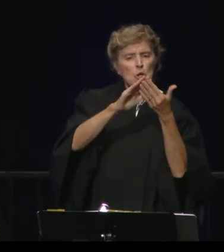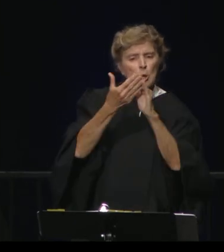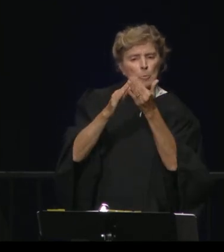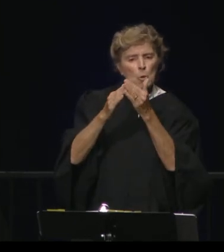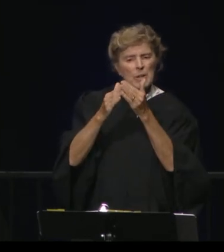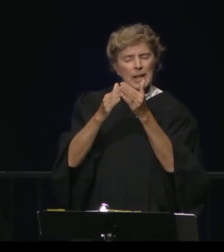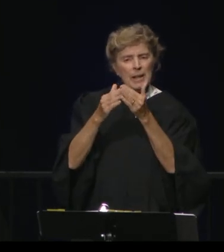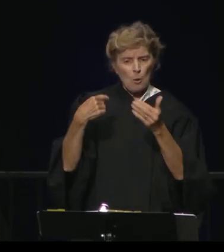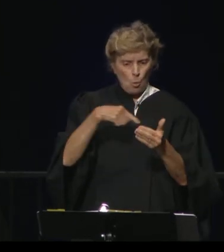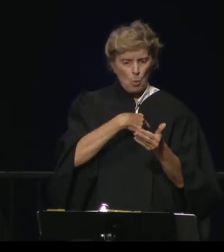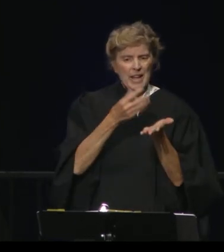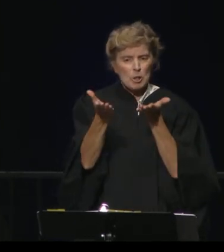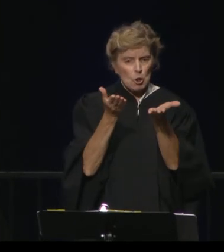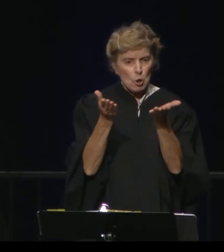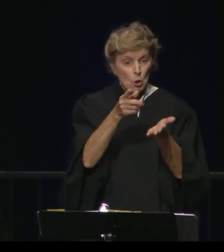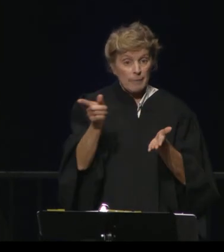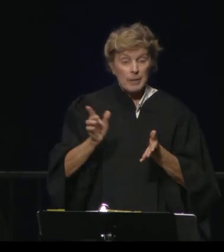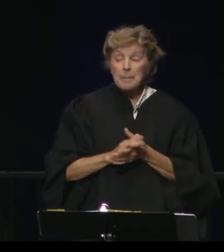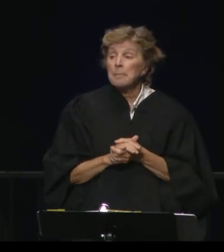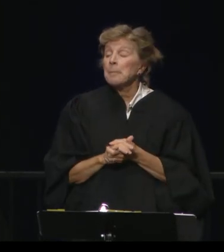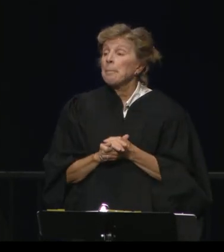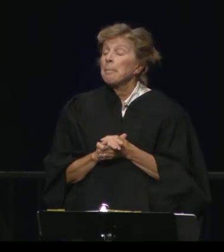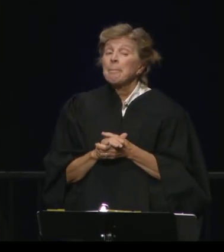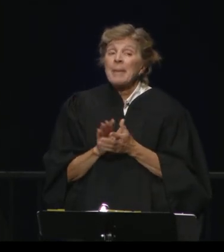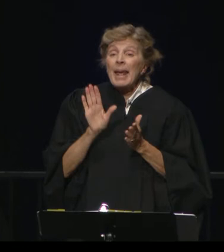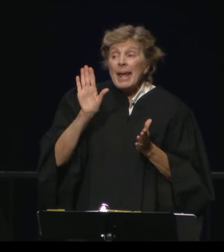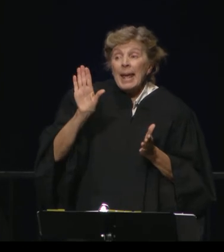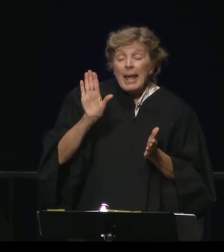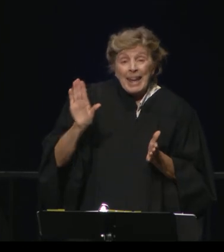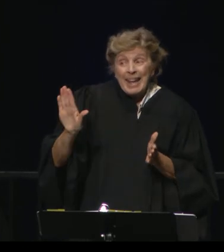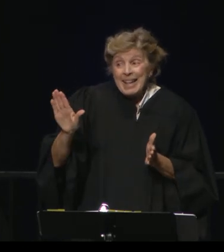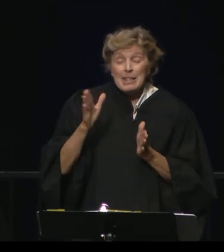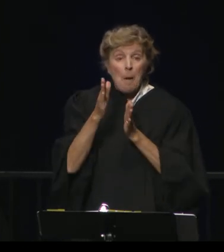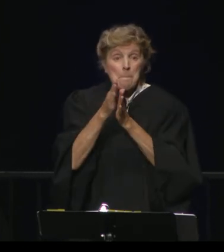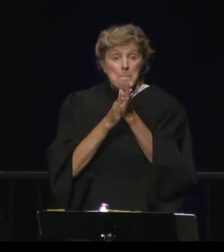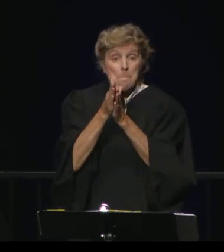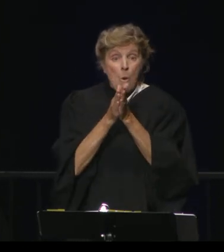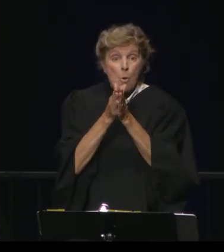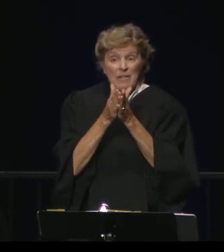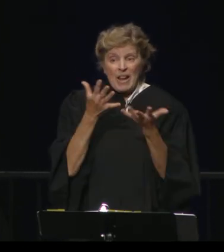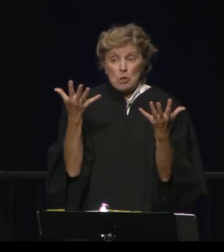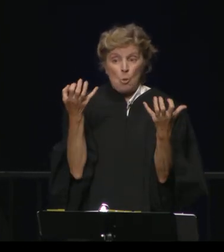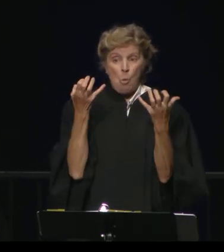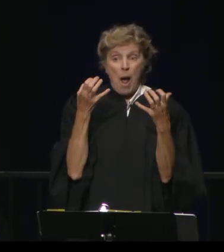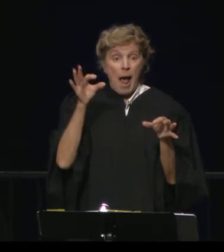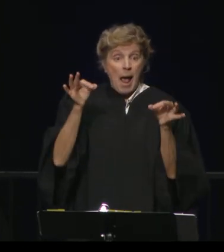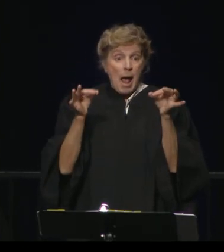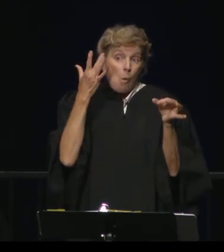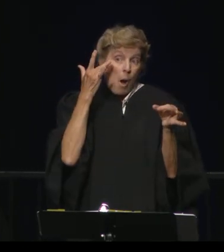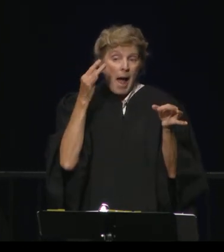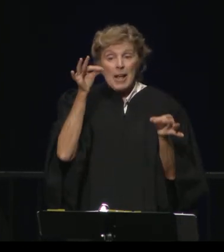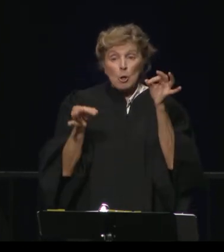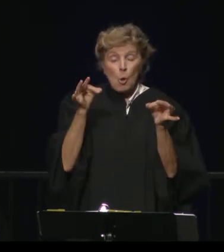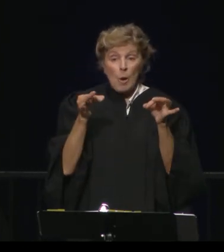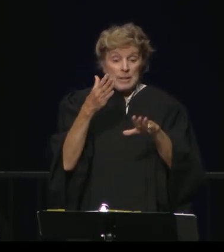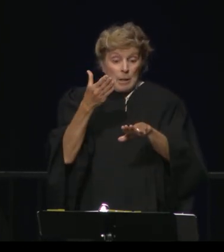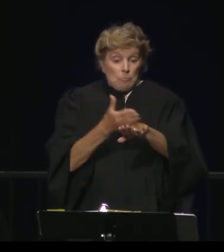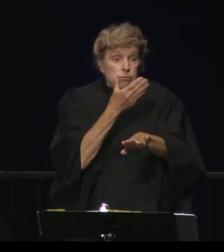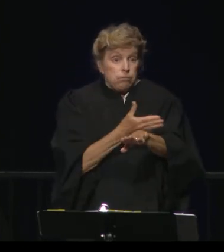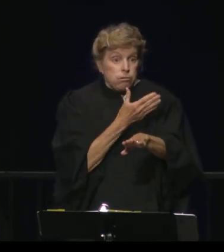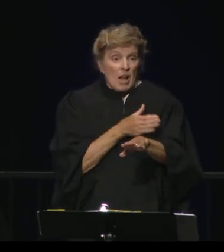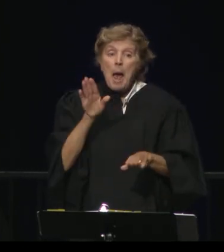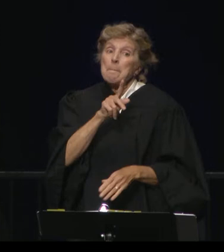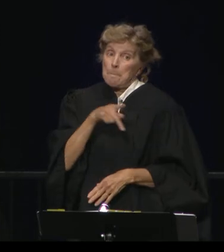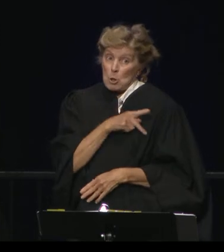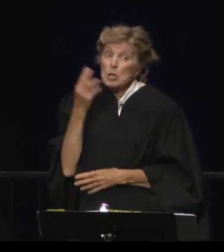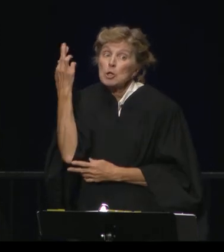serve. Part of the motivation for modernizing the courts has a personal connection. It